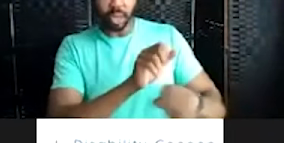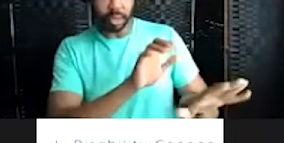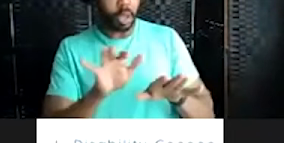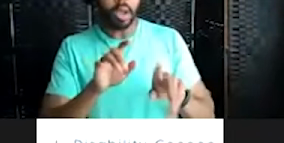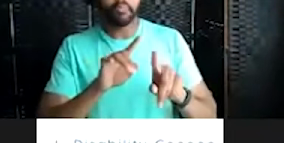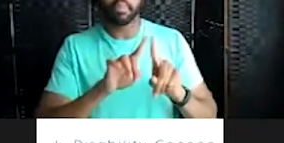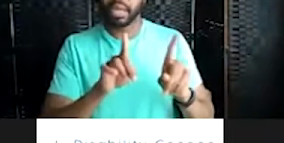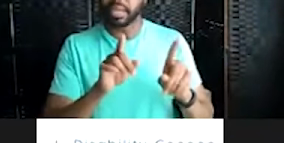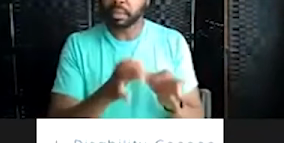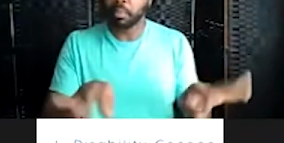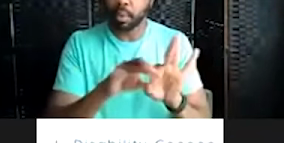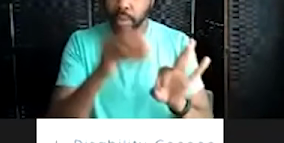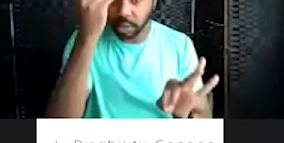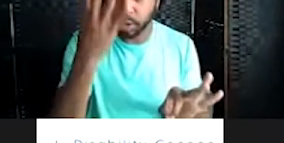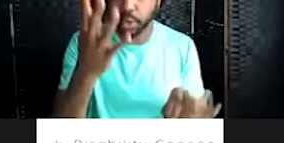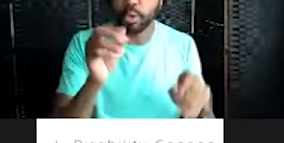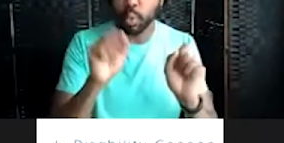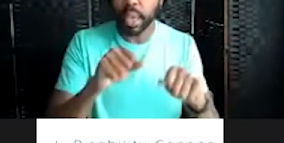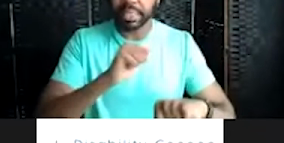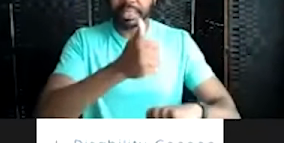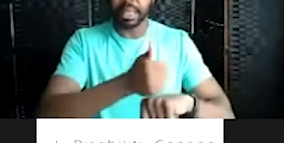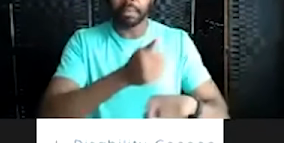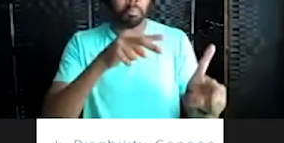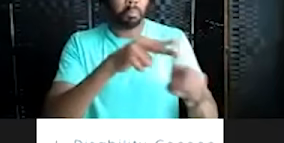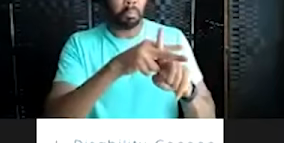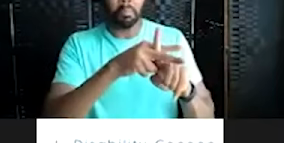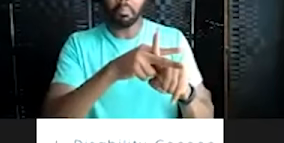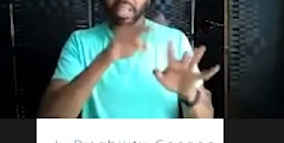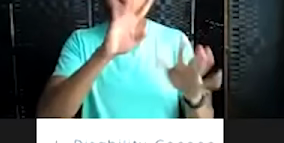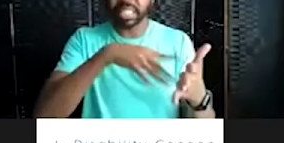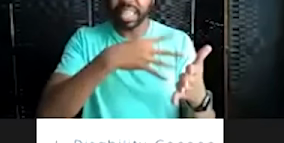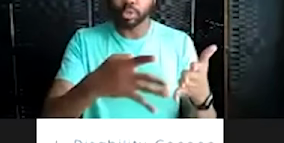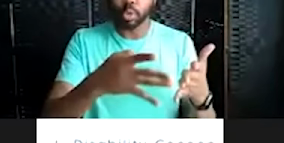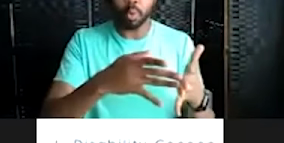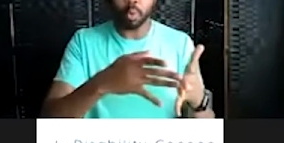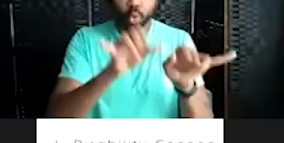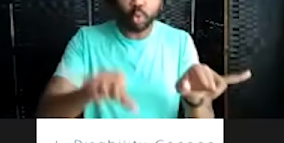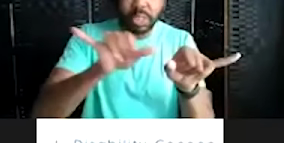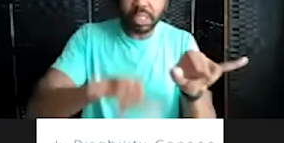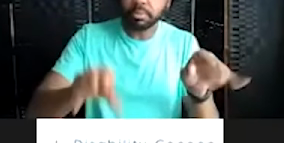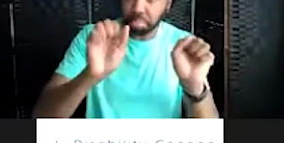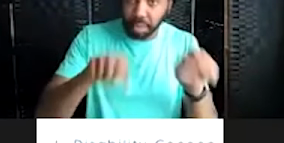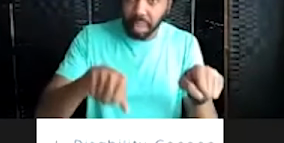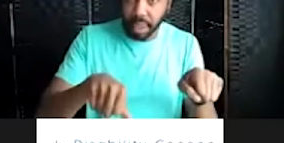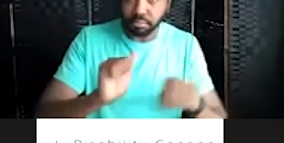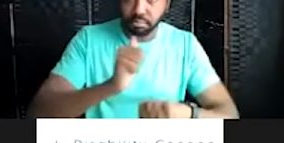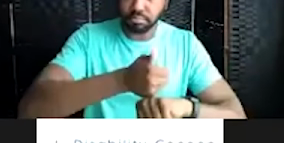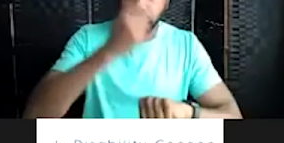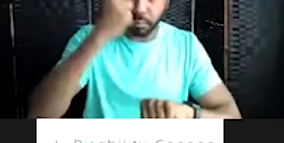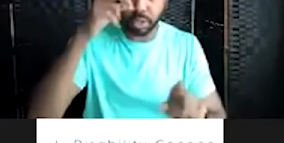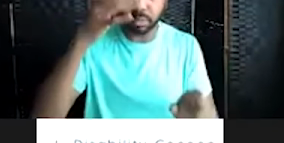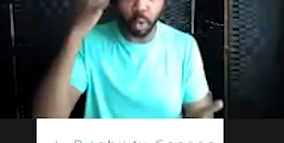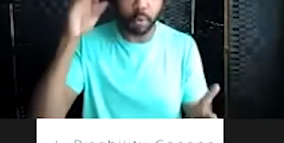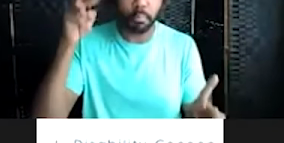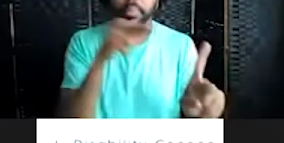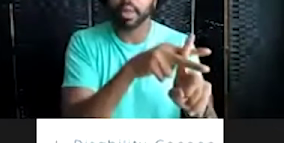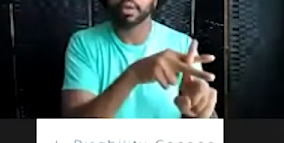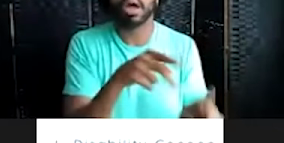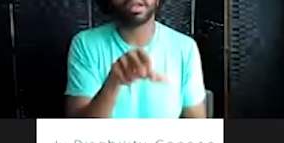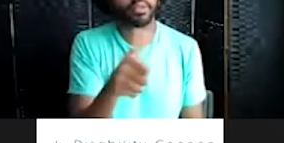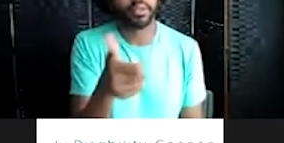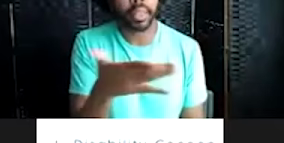up schedules and routines also using these smart plugs. Now, the other thing that you have to keep in mind is